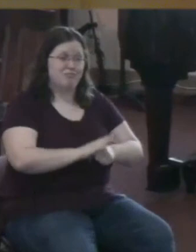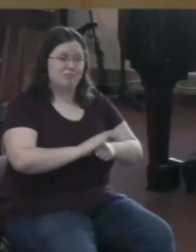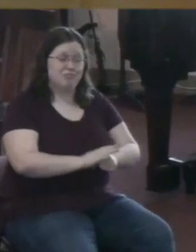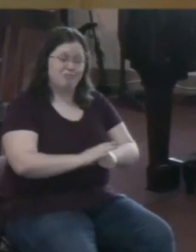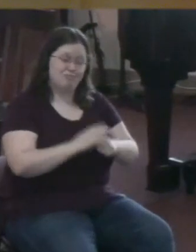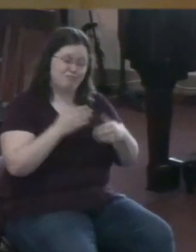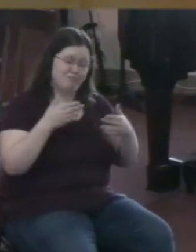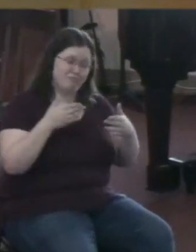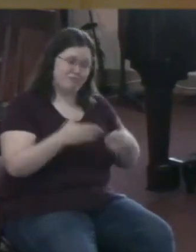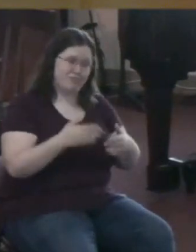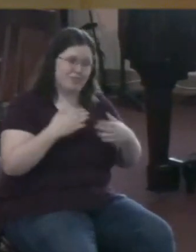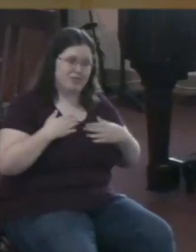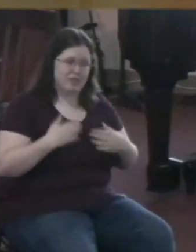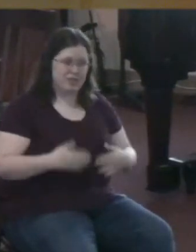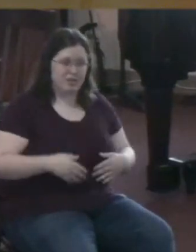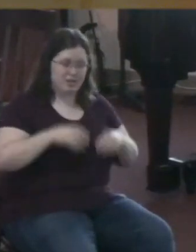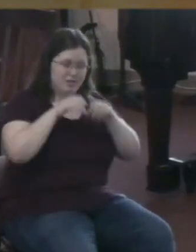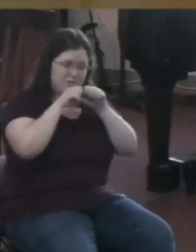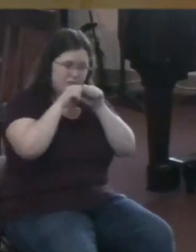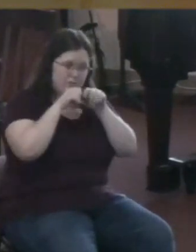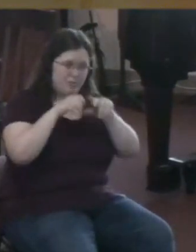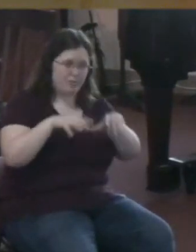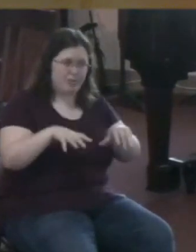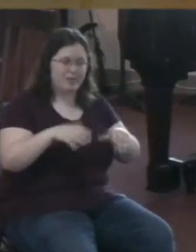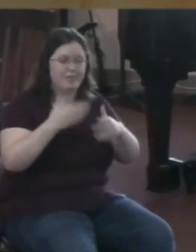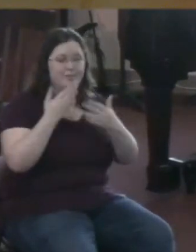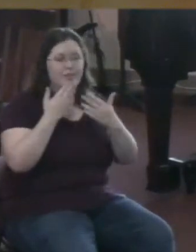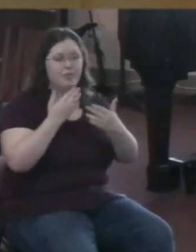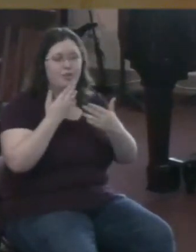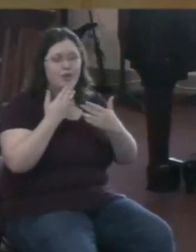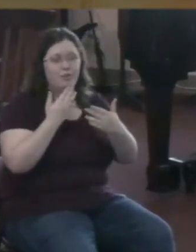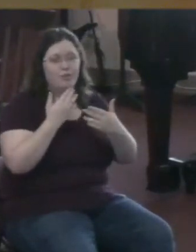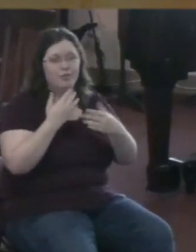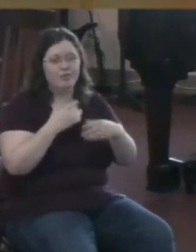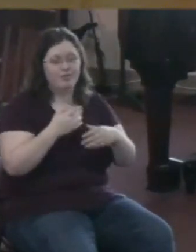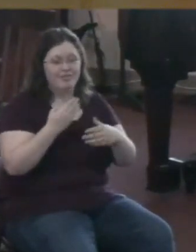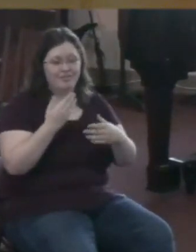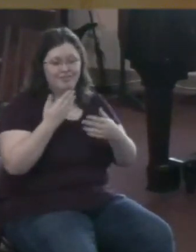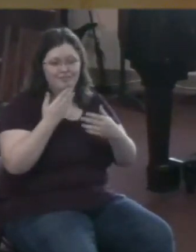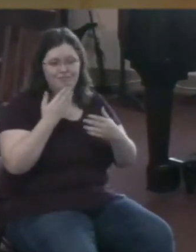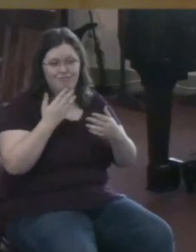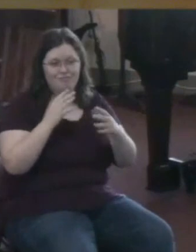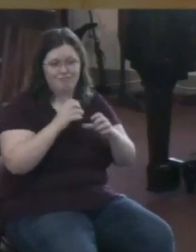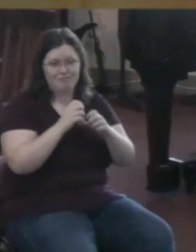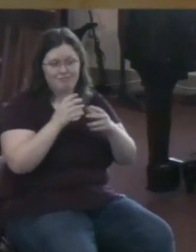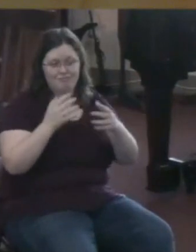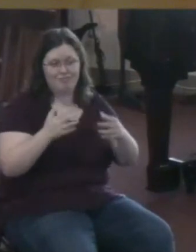within your body and bless it with great love, great compassion,